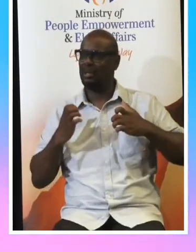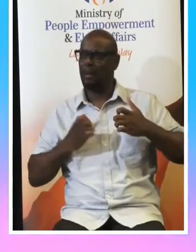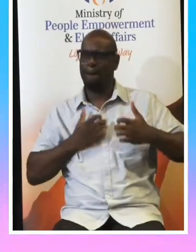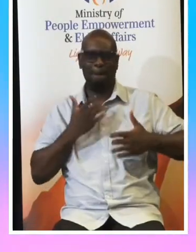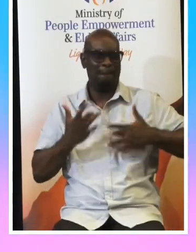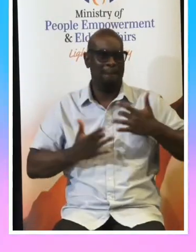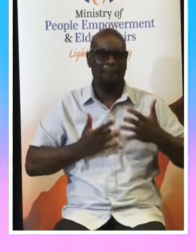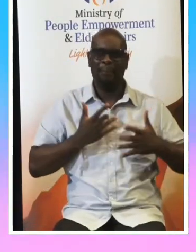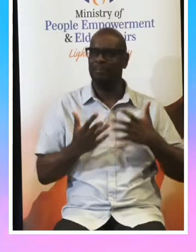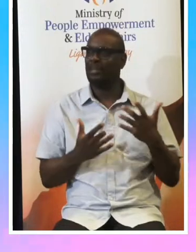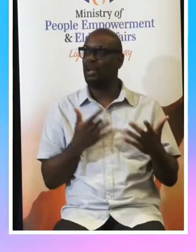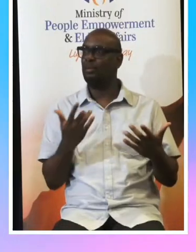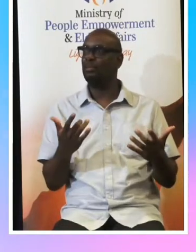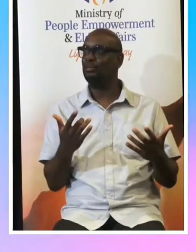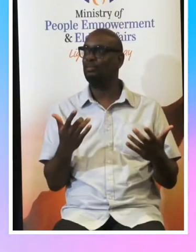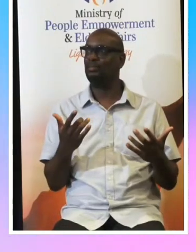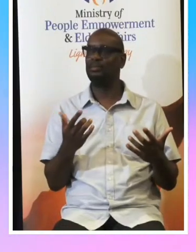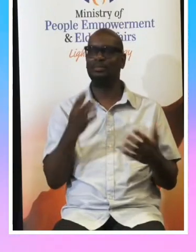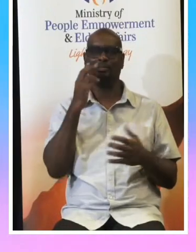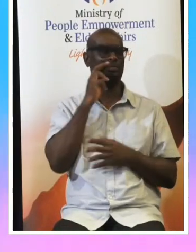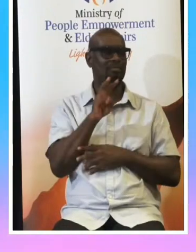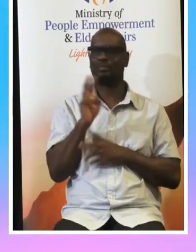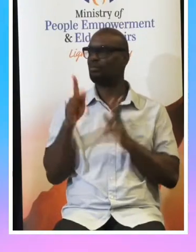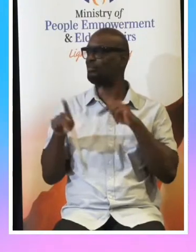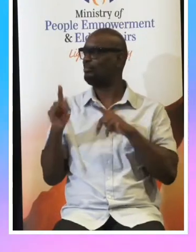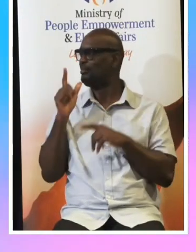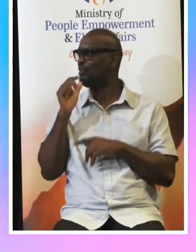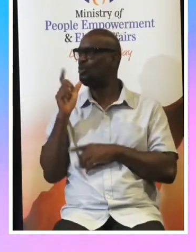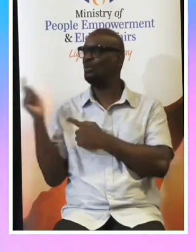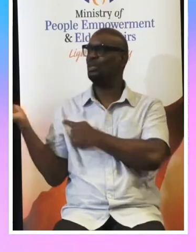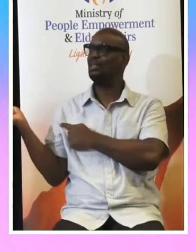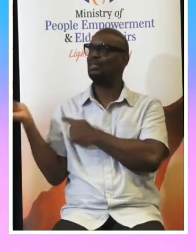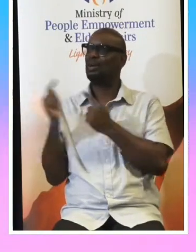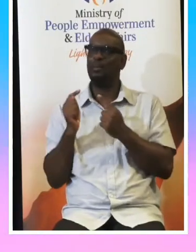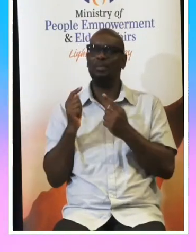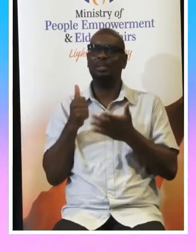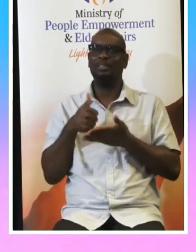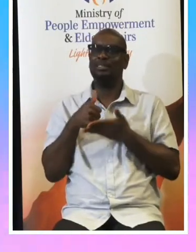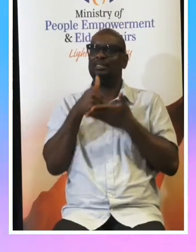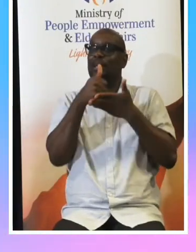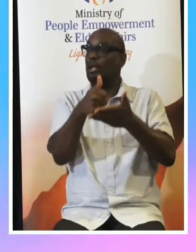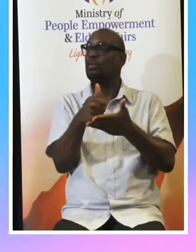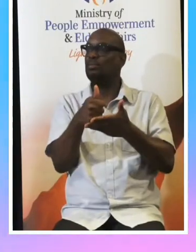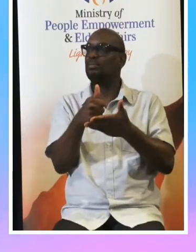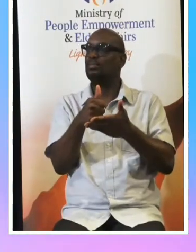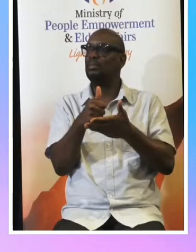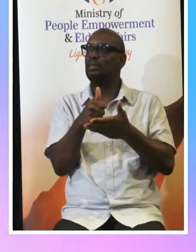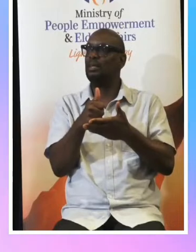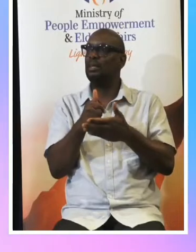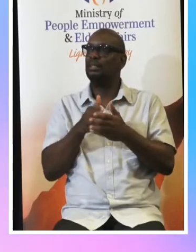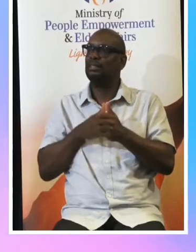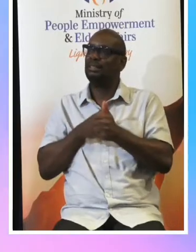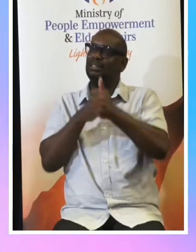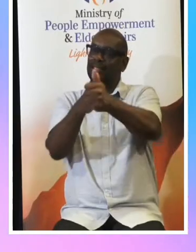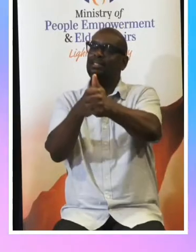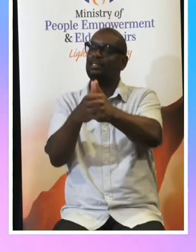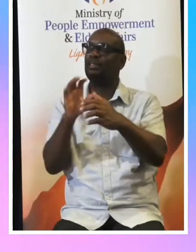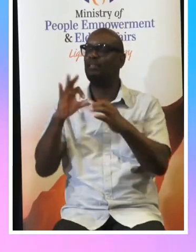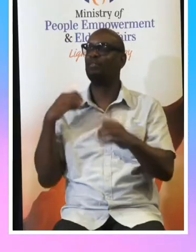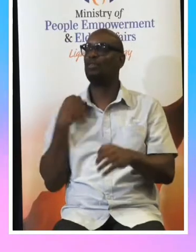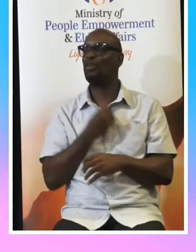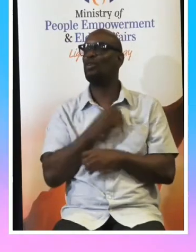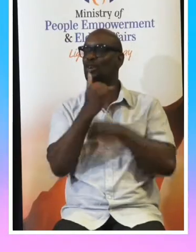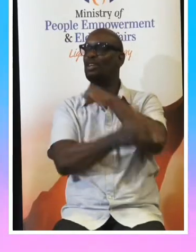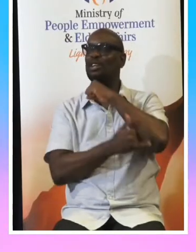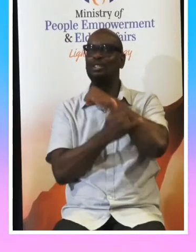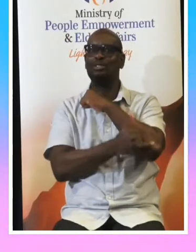gatherings. I saw individuals who would come to help direct the progress of this country for many years to come. I was